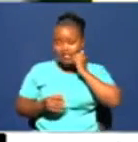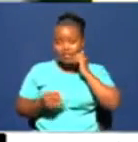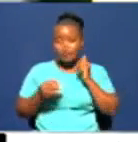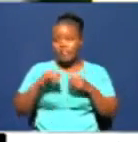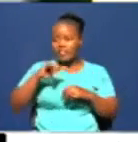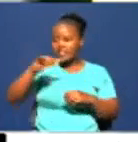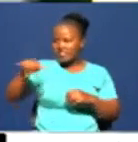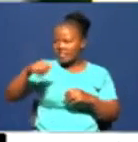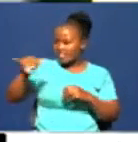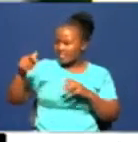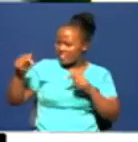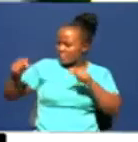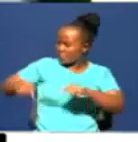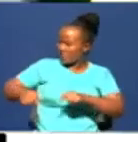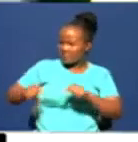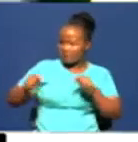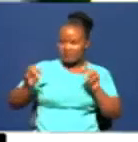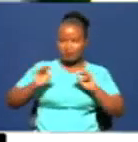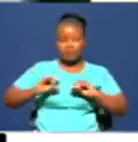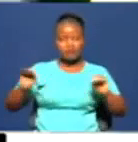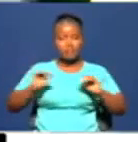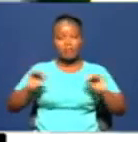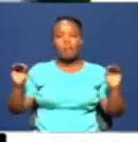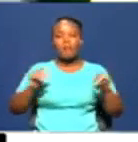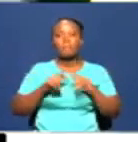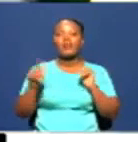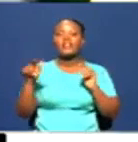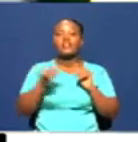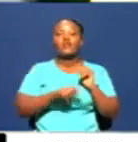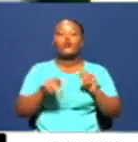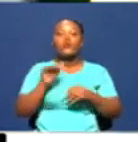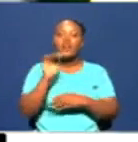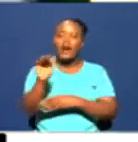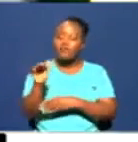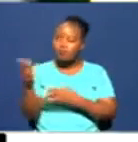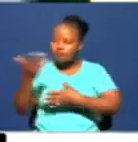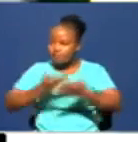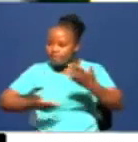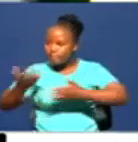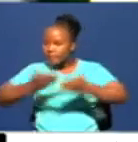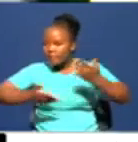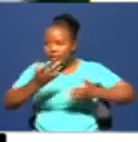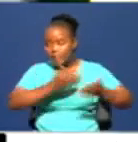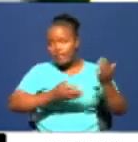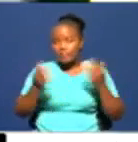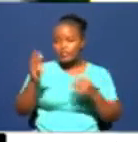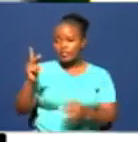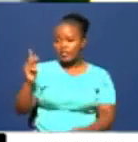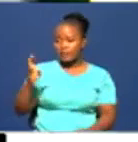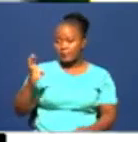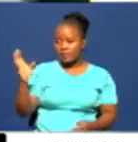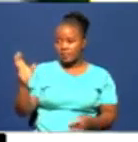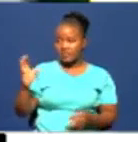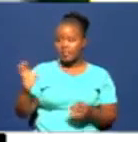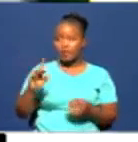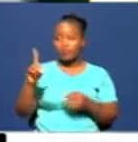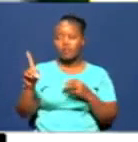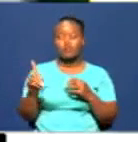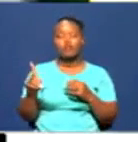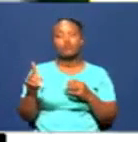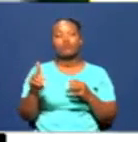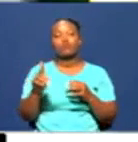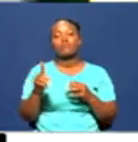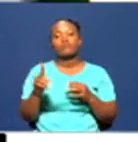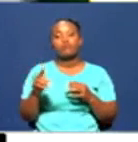Kure is not with us tonight, but we also urge you to interact with us on social media at KBC Channel 1. Use the hashtag